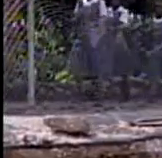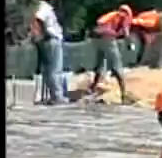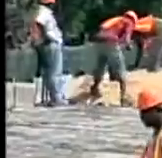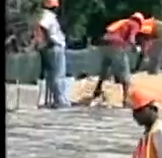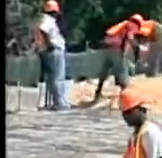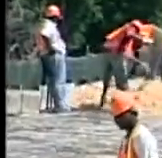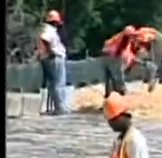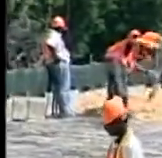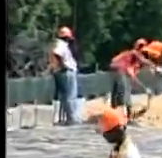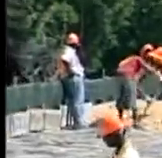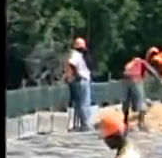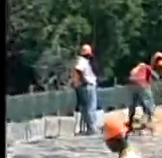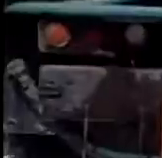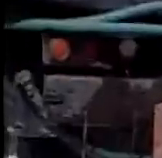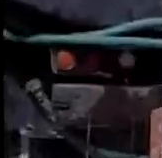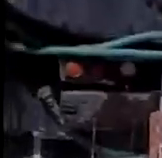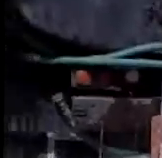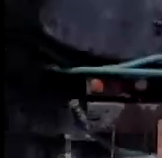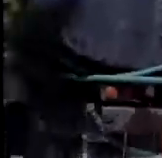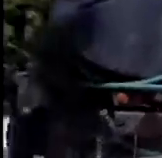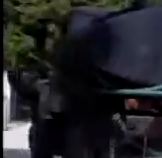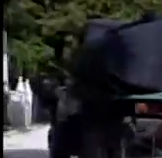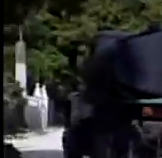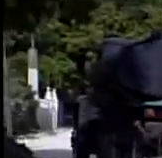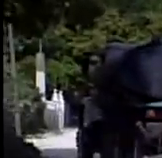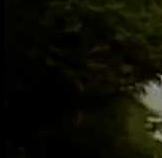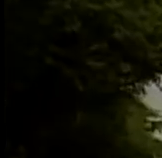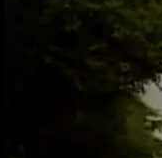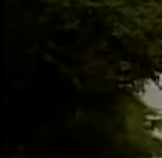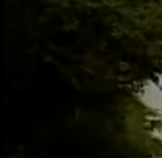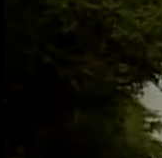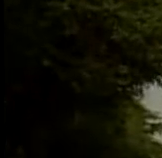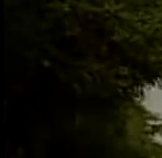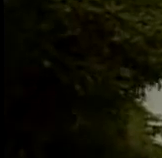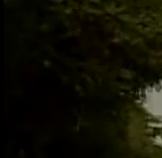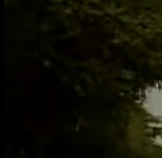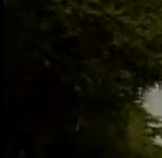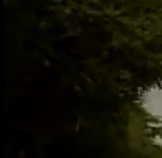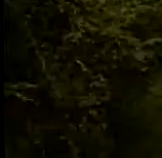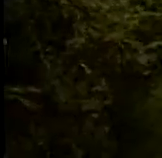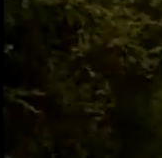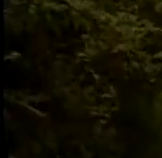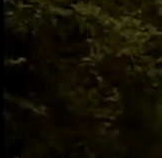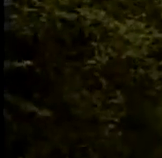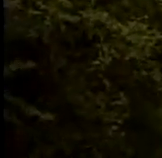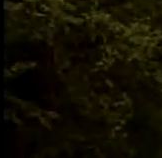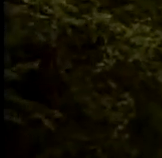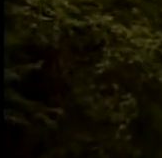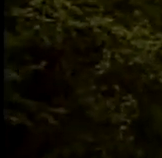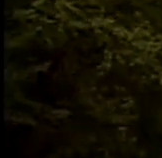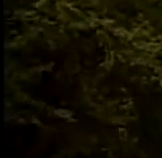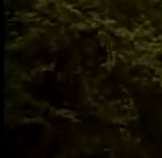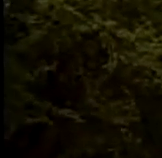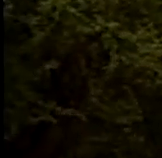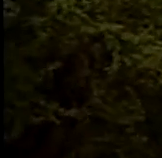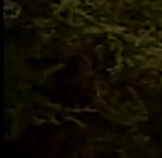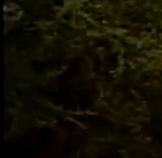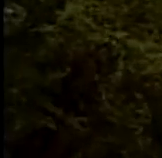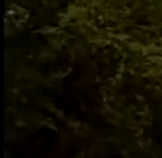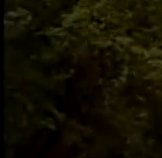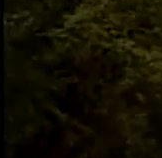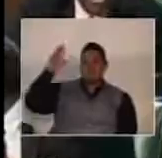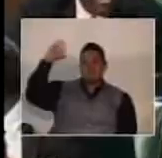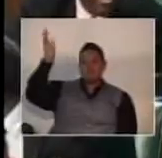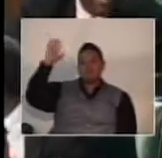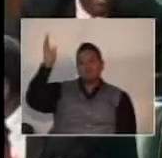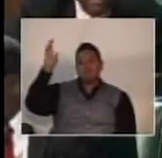constructing using asphalt or concrete. The second is an agreement for the National Works Agency to repair some parish council